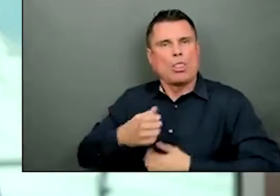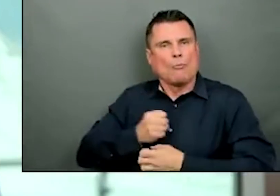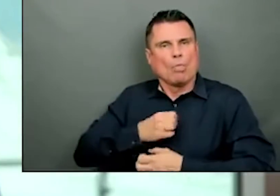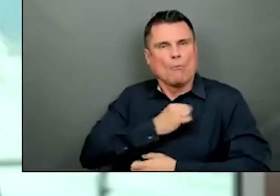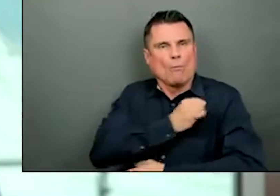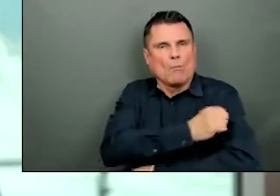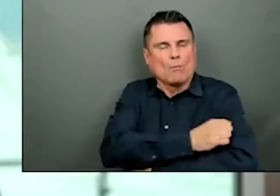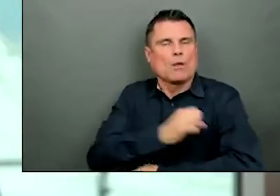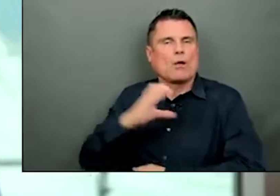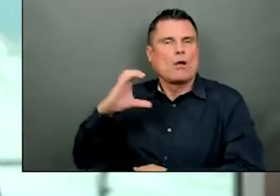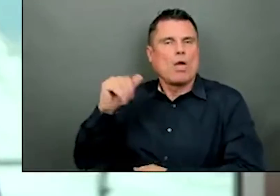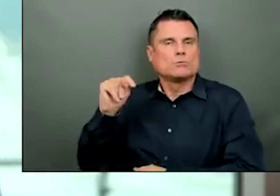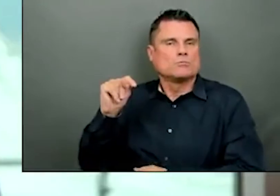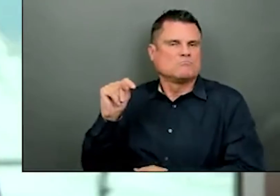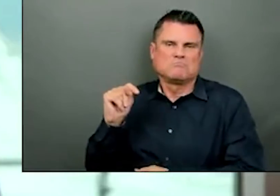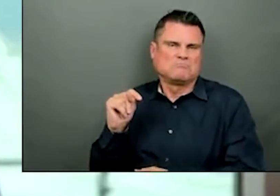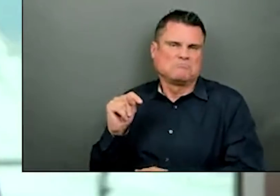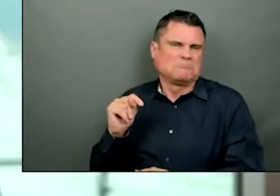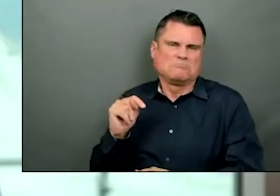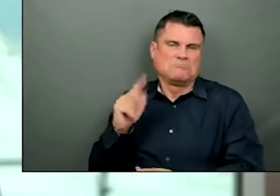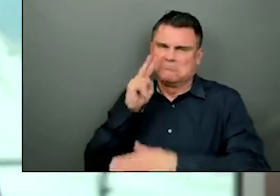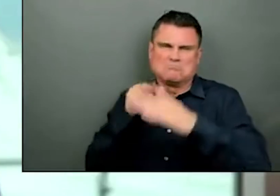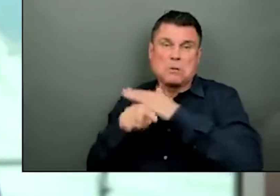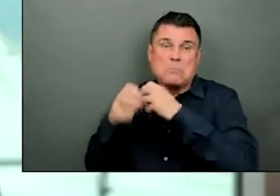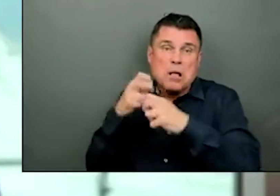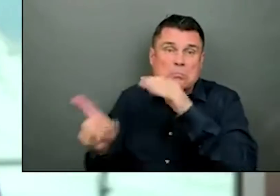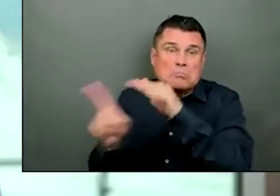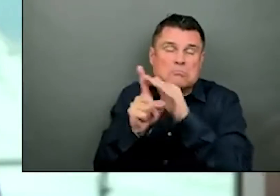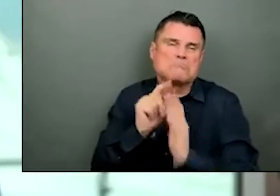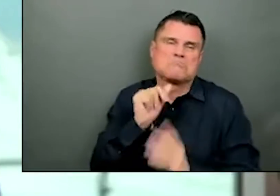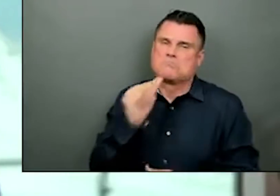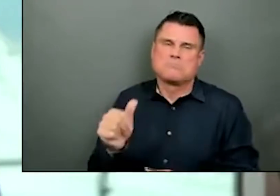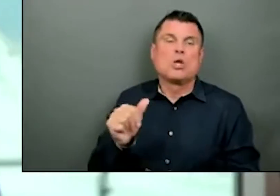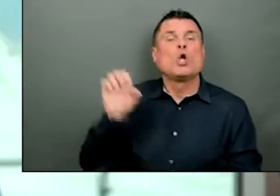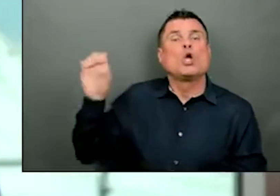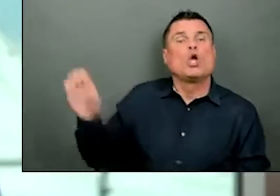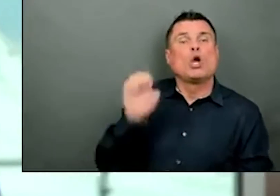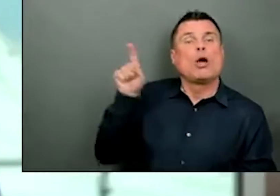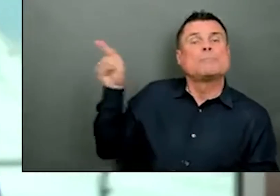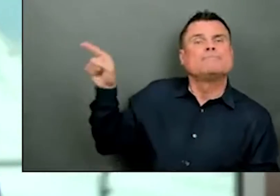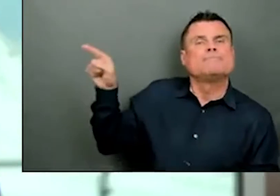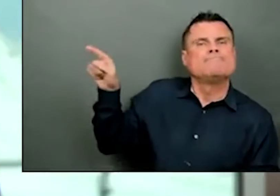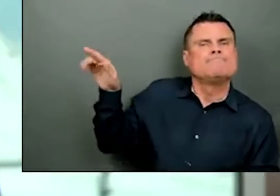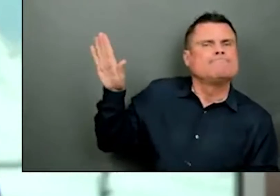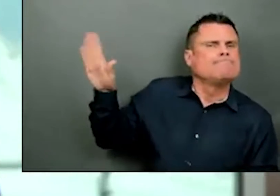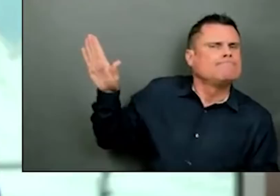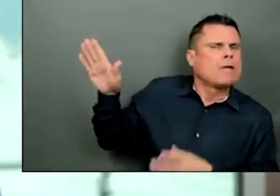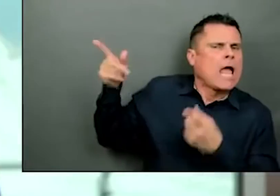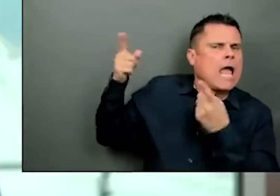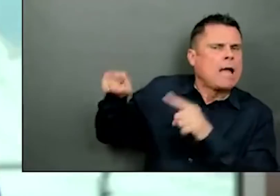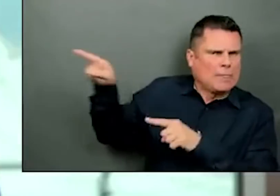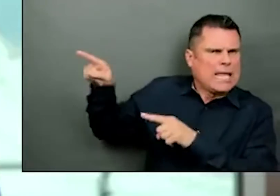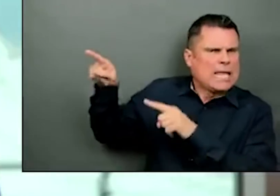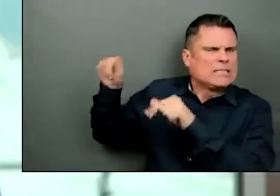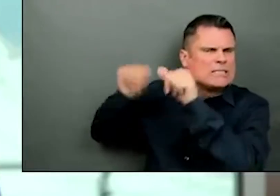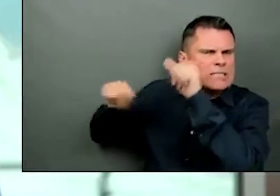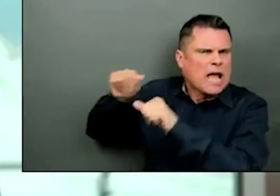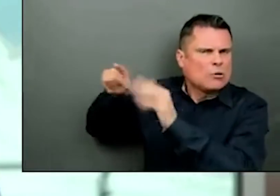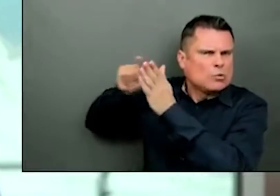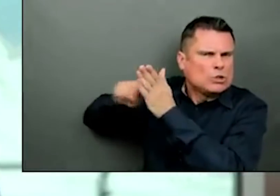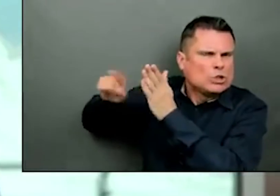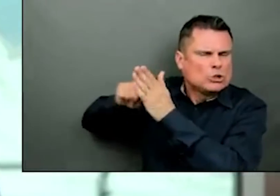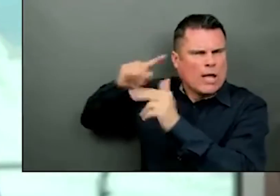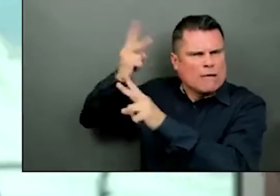looking at this in detail and trying to understand what it is. This is a safety signal that we picked up because